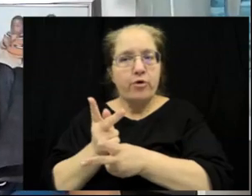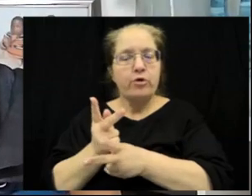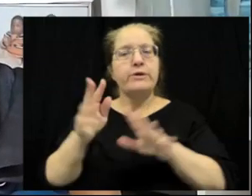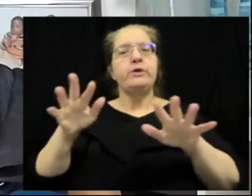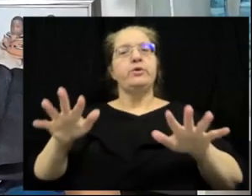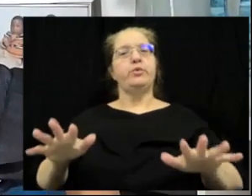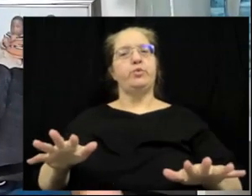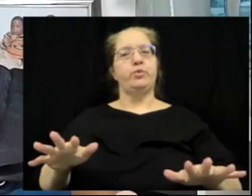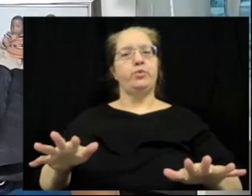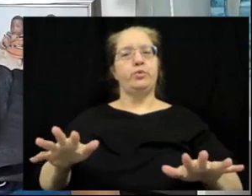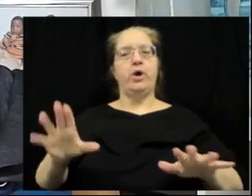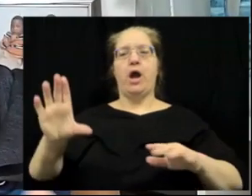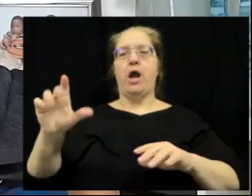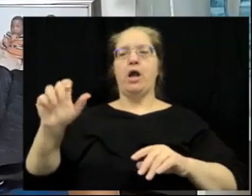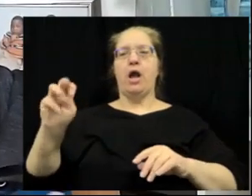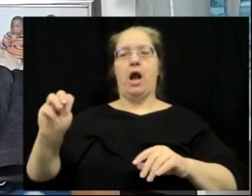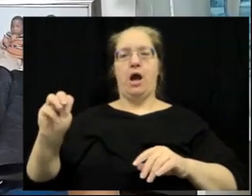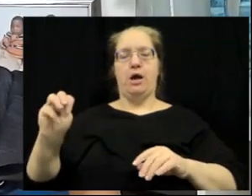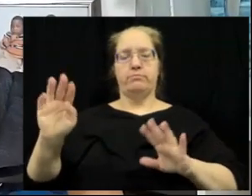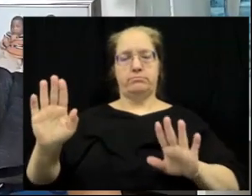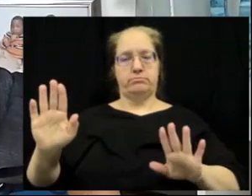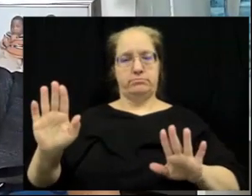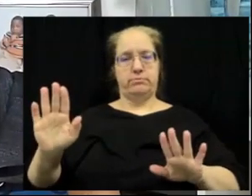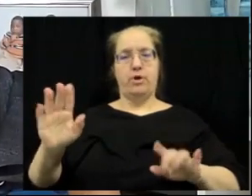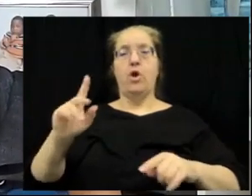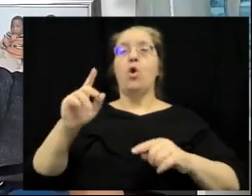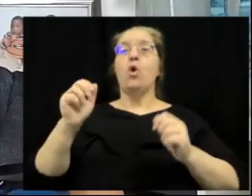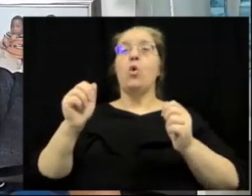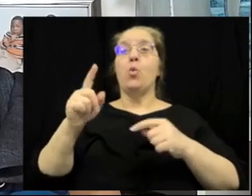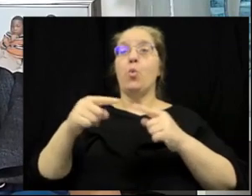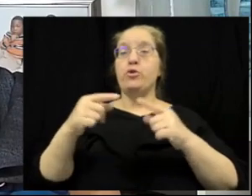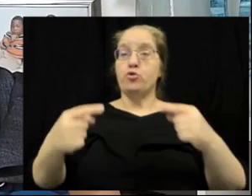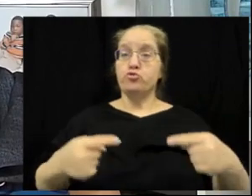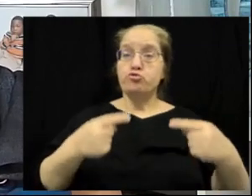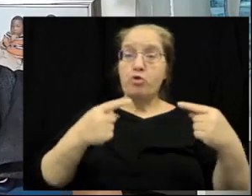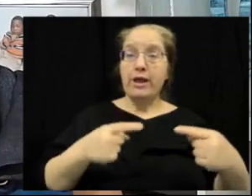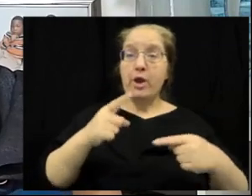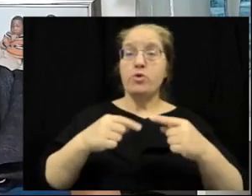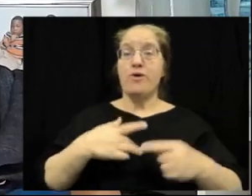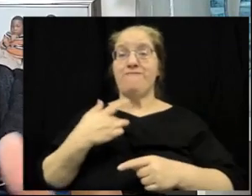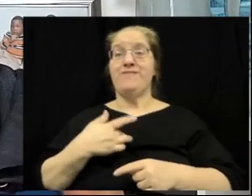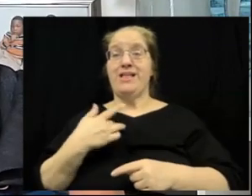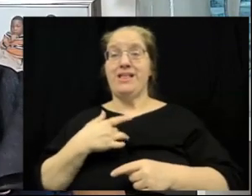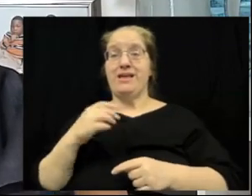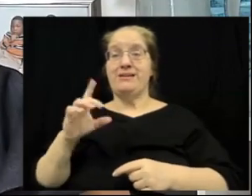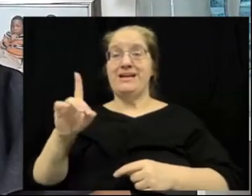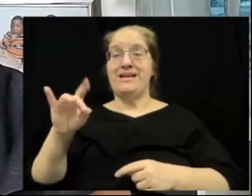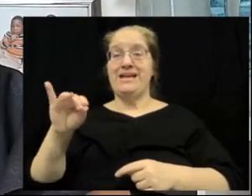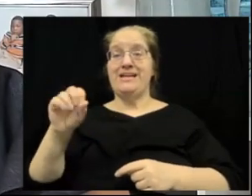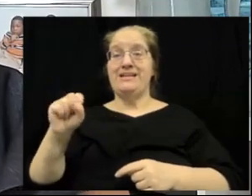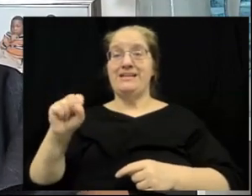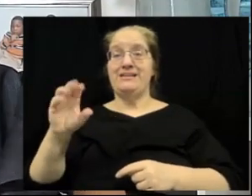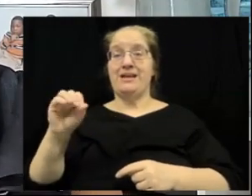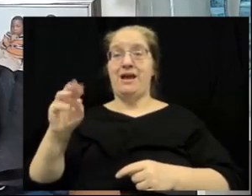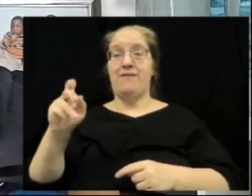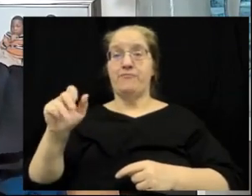cool during these times of struggle and discomfort. And